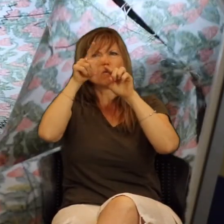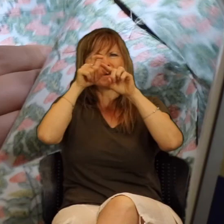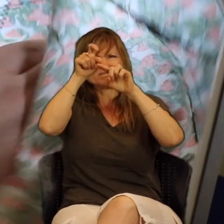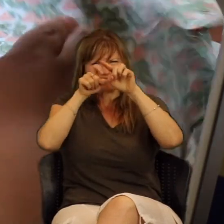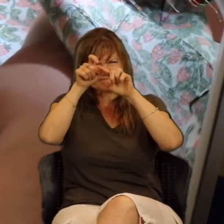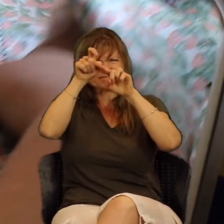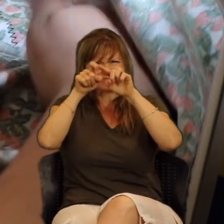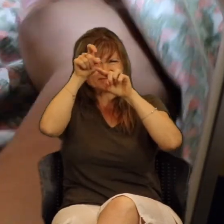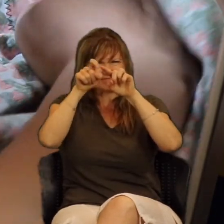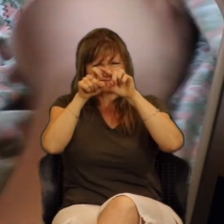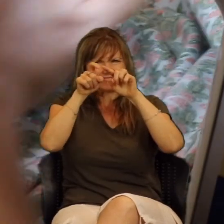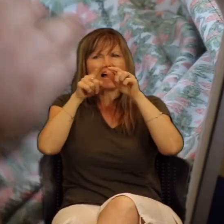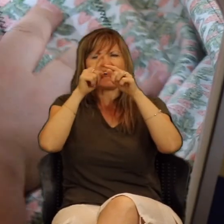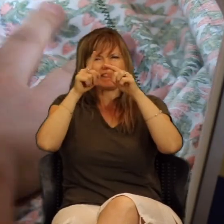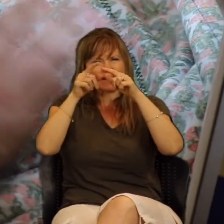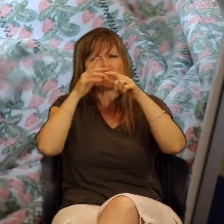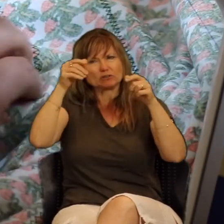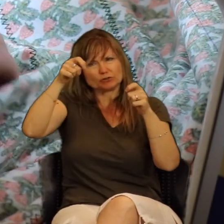going.